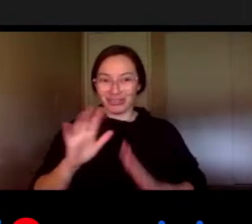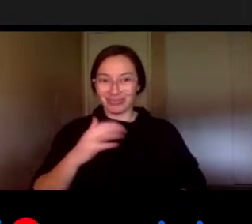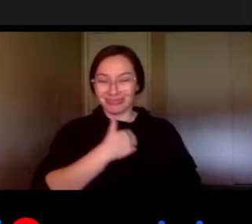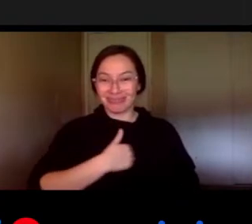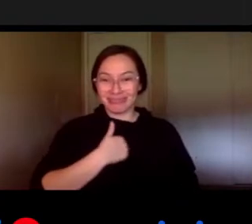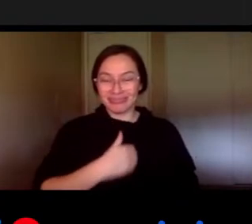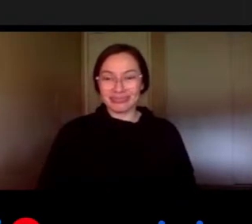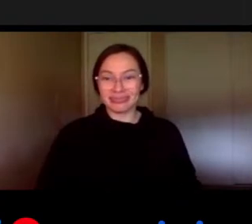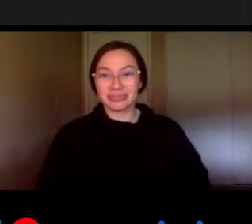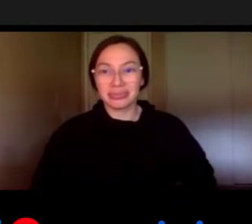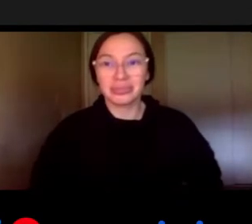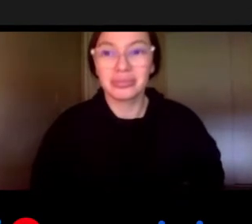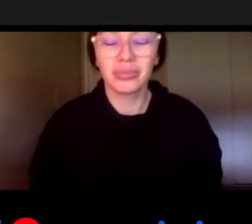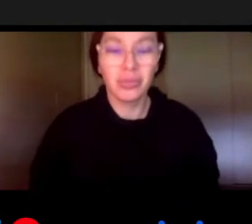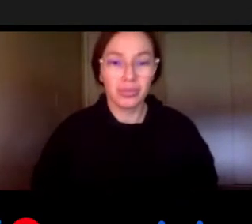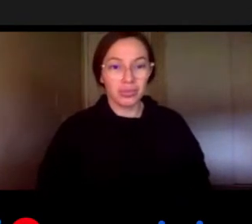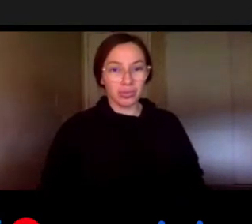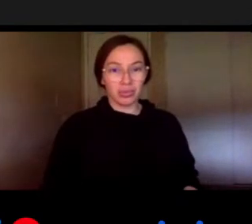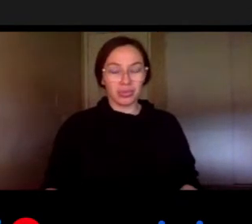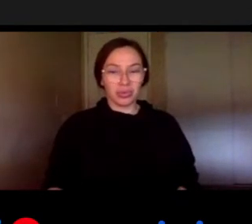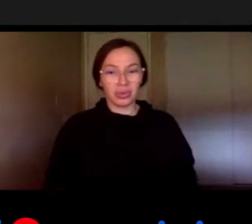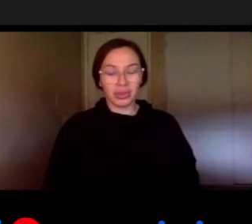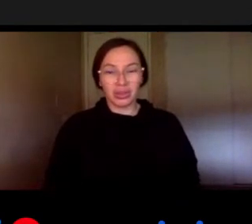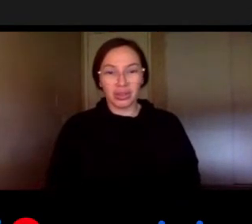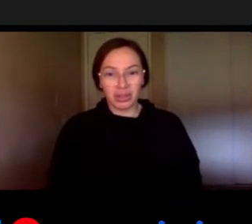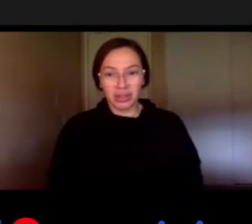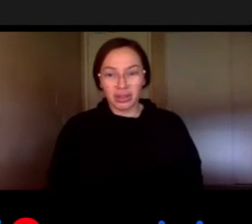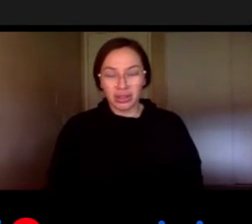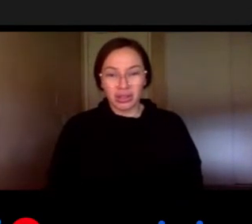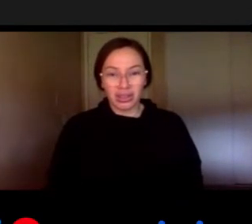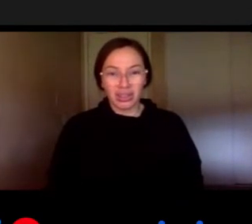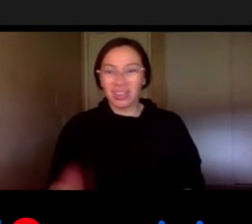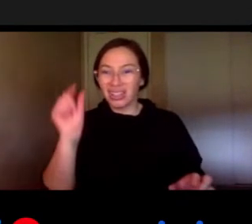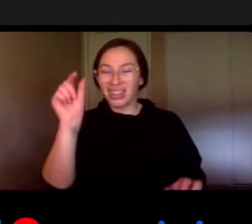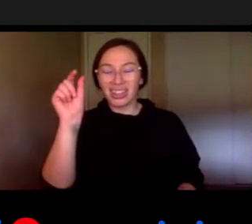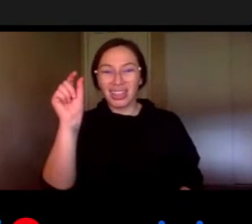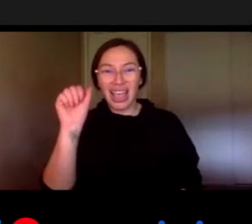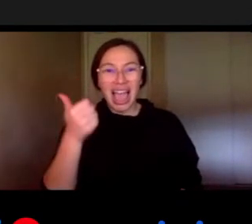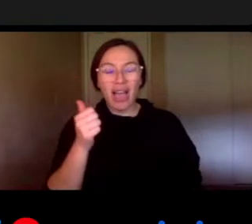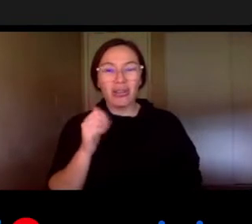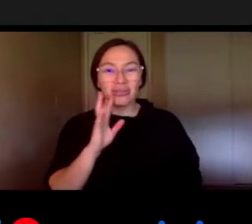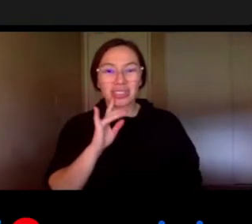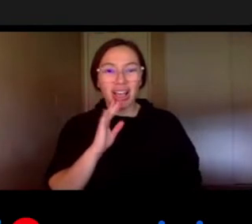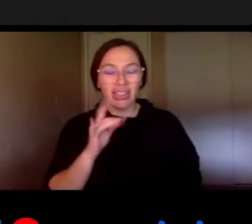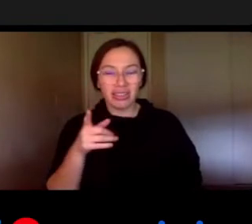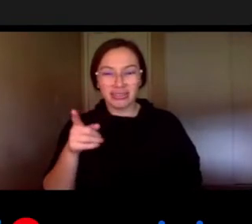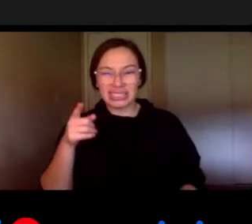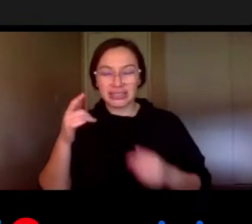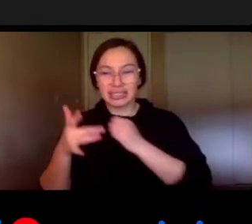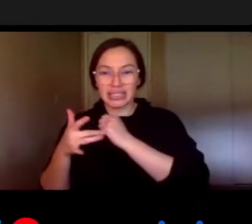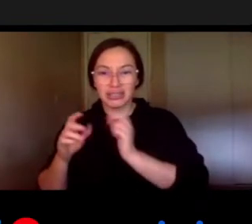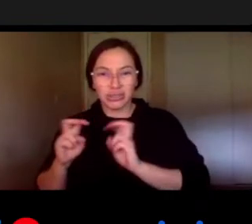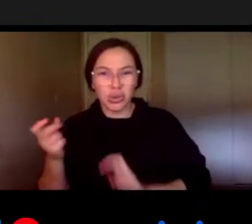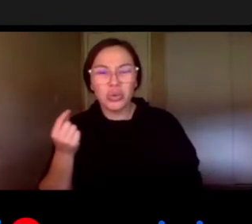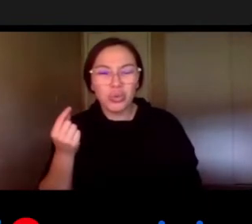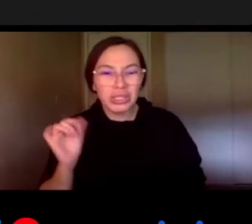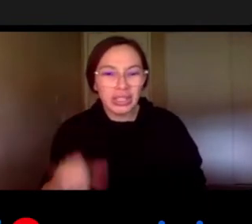So this is the, I don't know how to get rid of that little gizmo at the top there. What that